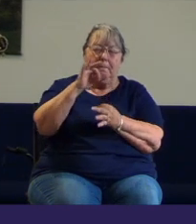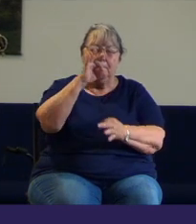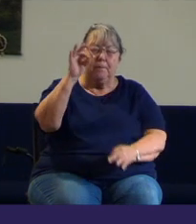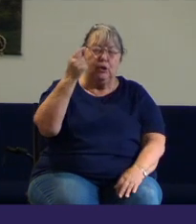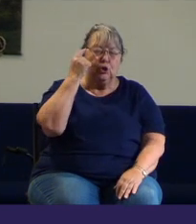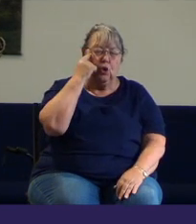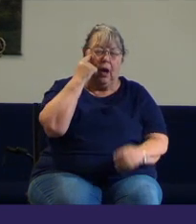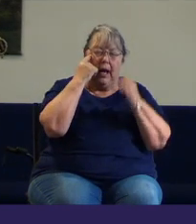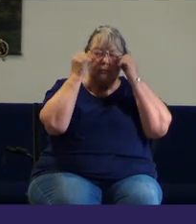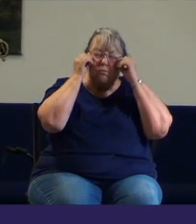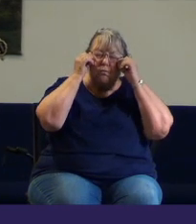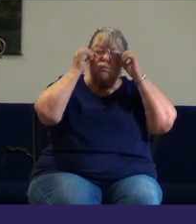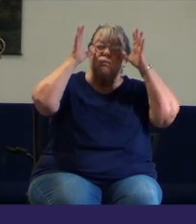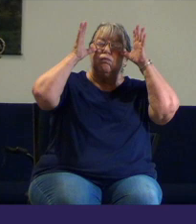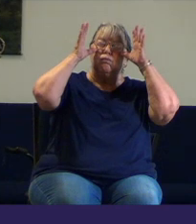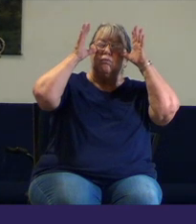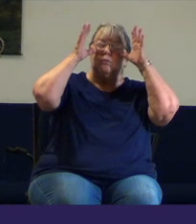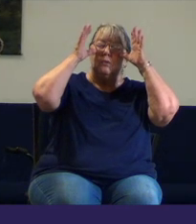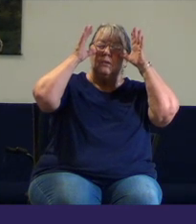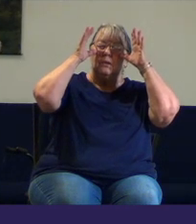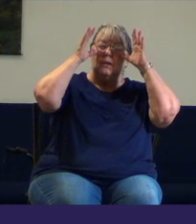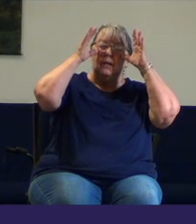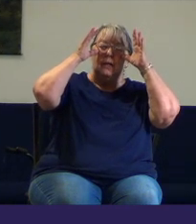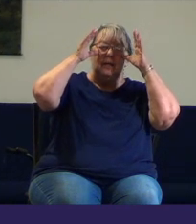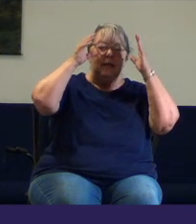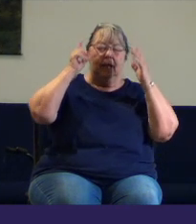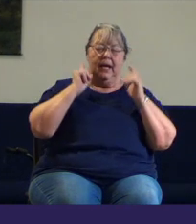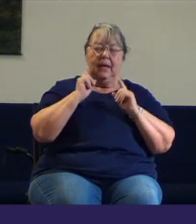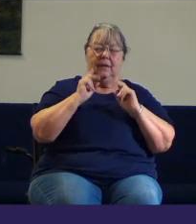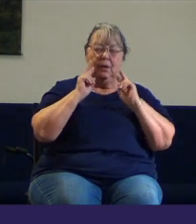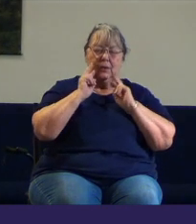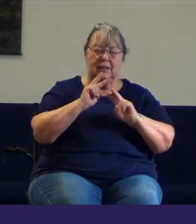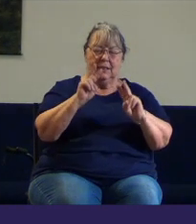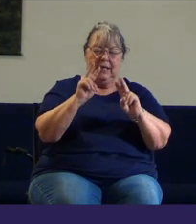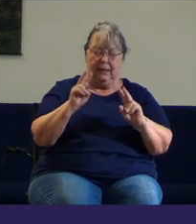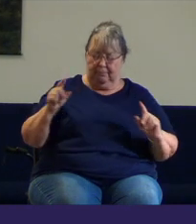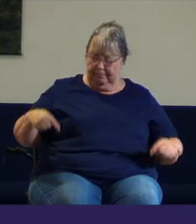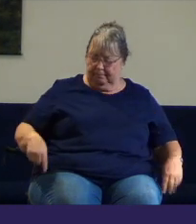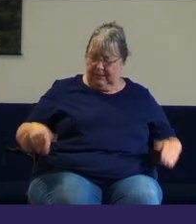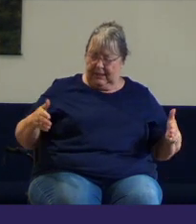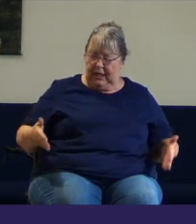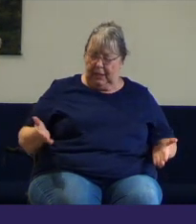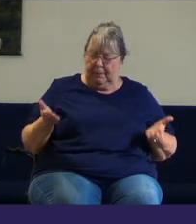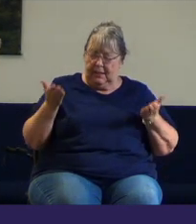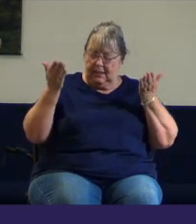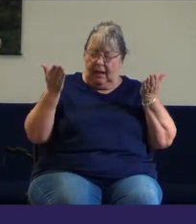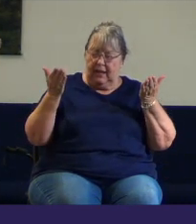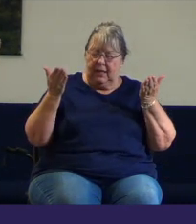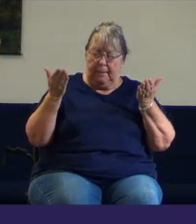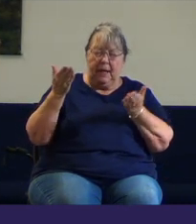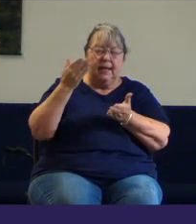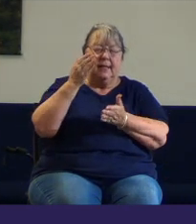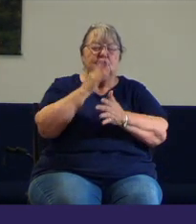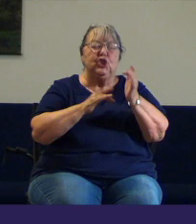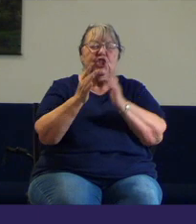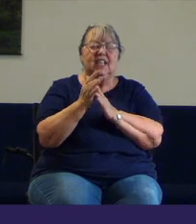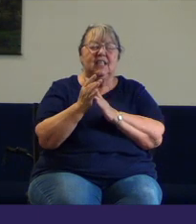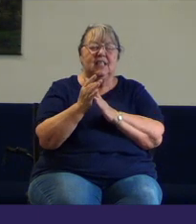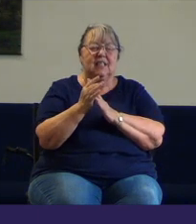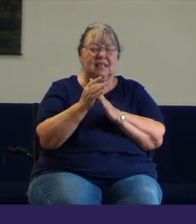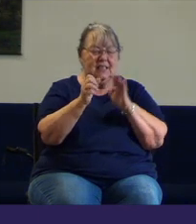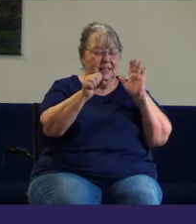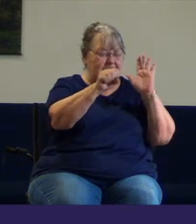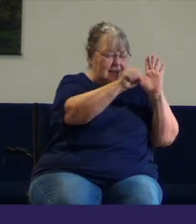spiritually, that they would see standing beside them Jesus. Nails, God, hands, and all, that they would see